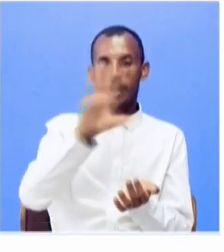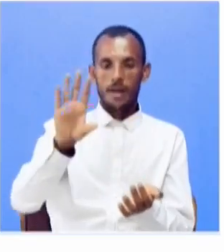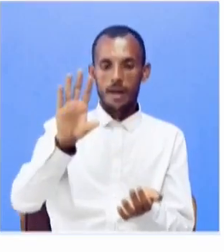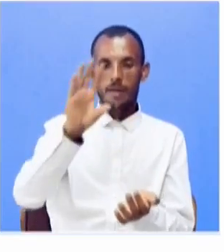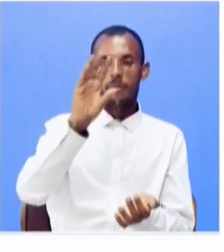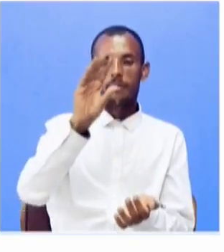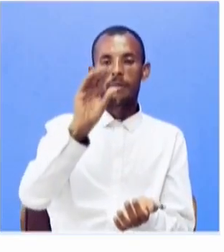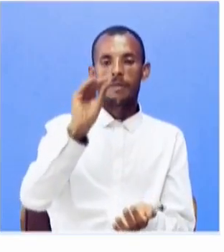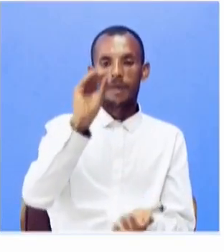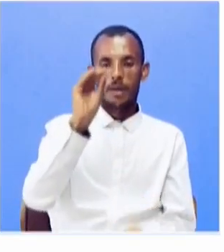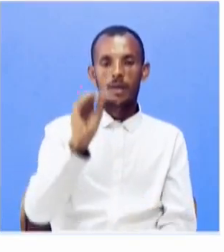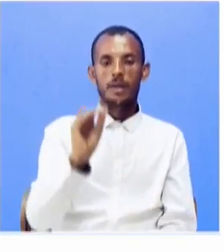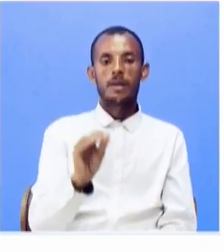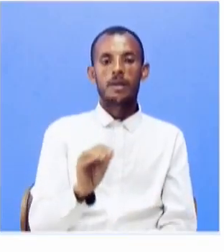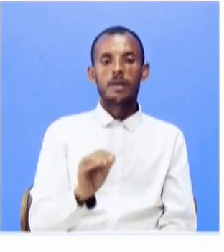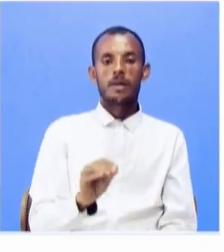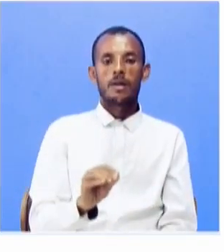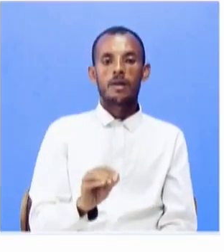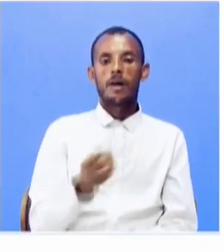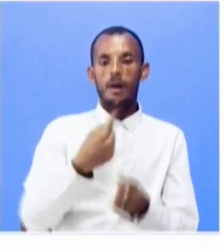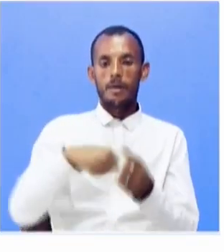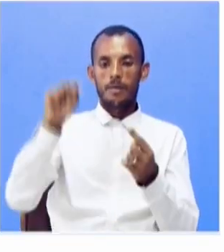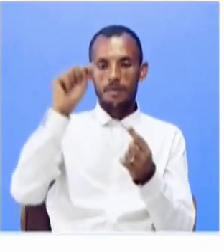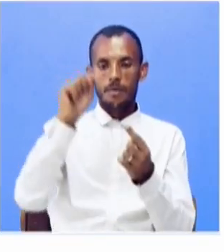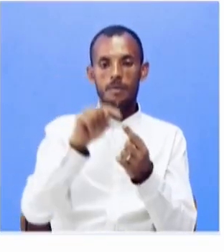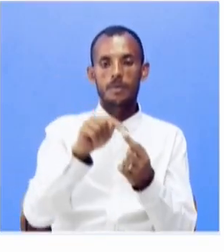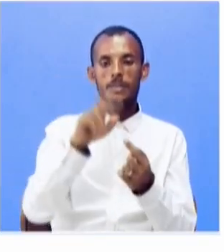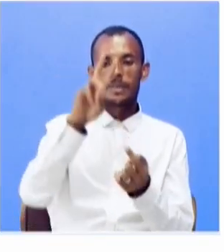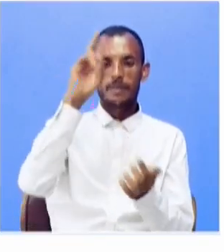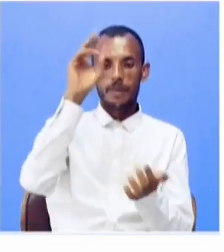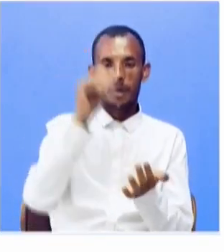5,250 to